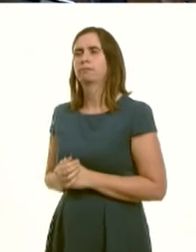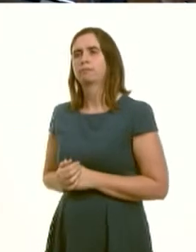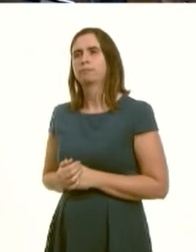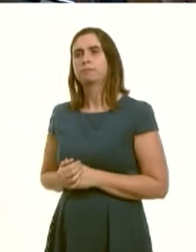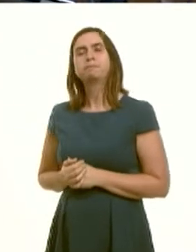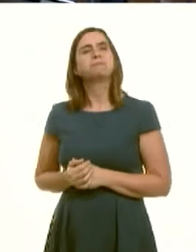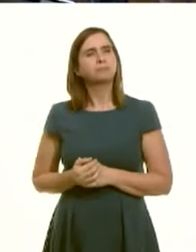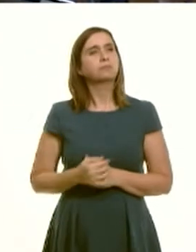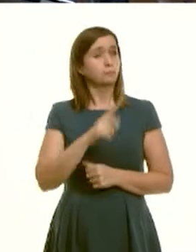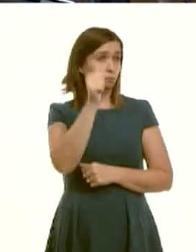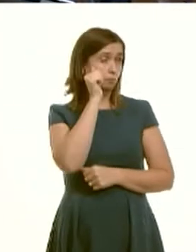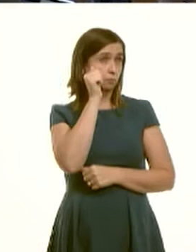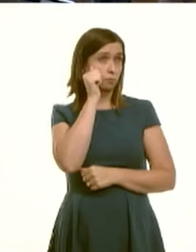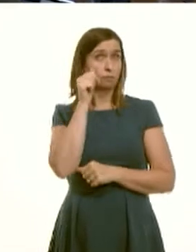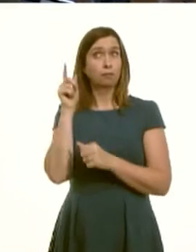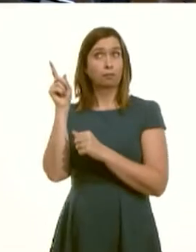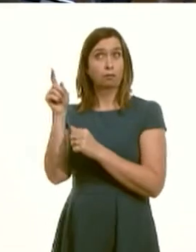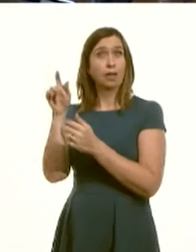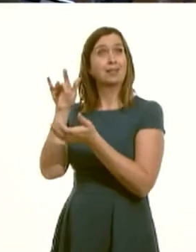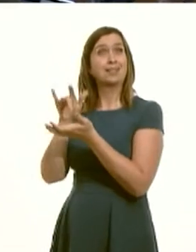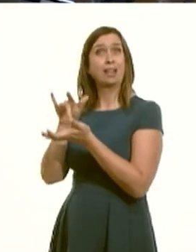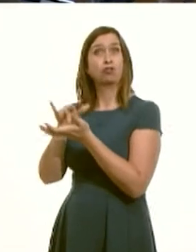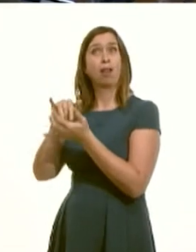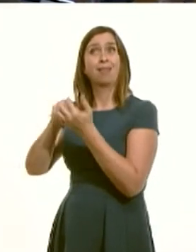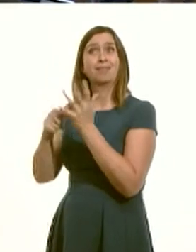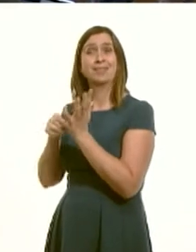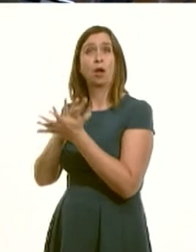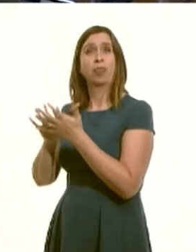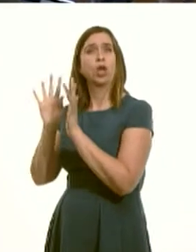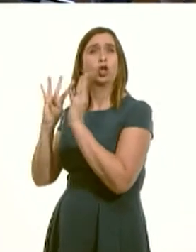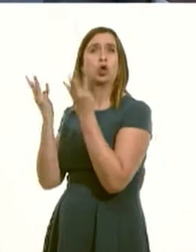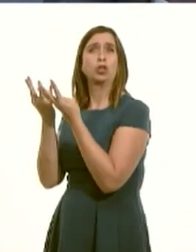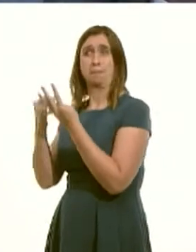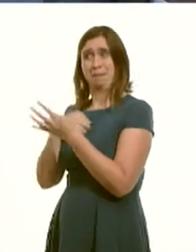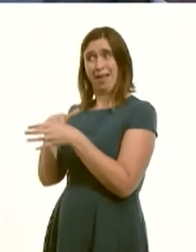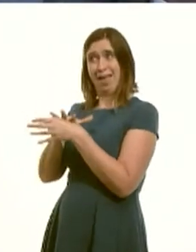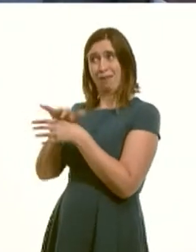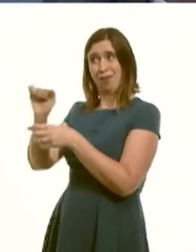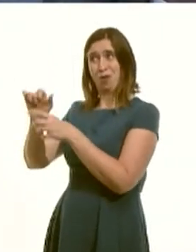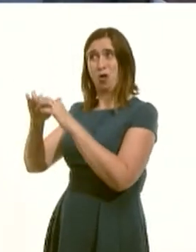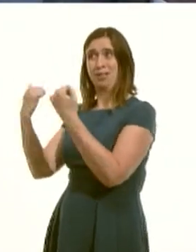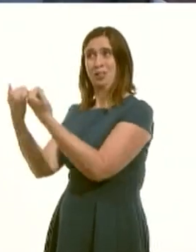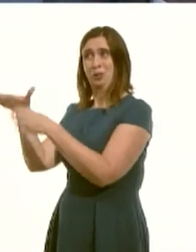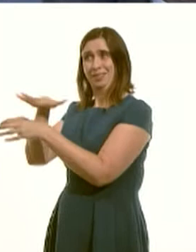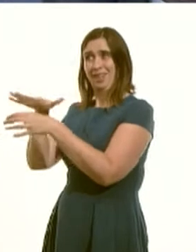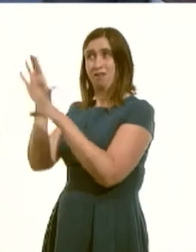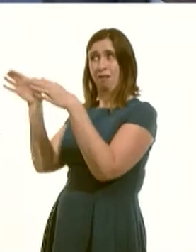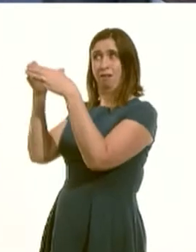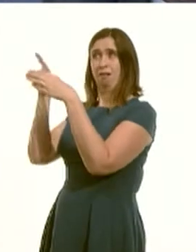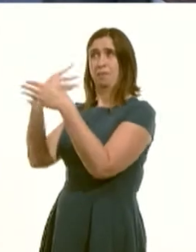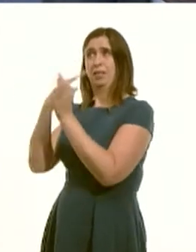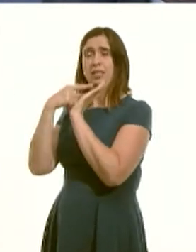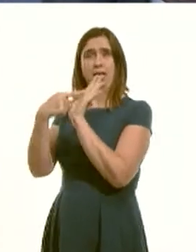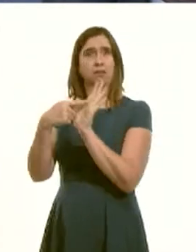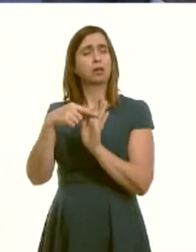Minister. You will, of course, be aware of the advice from the Central South Consortium, which covers part of my region and your constituency, that parents should be